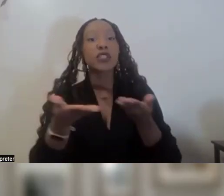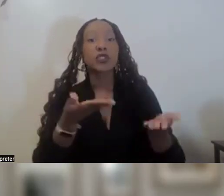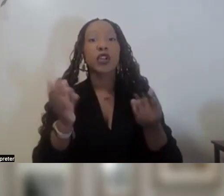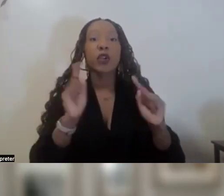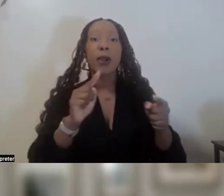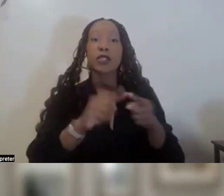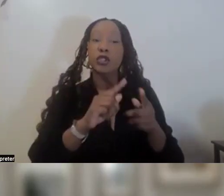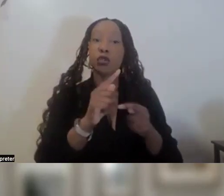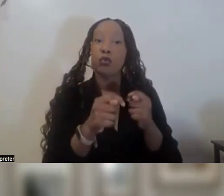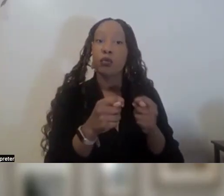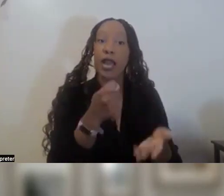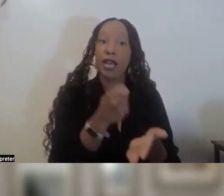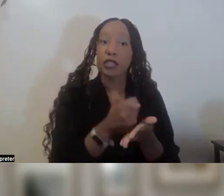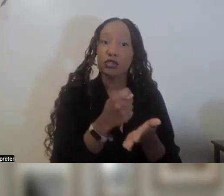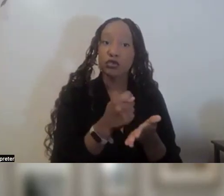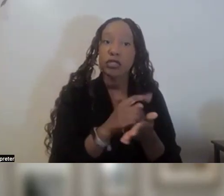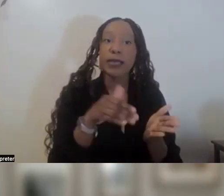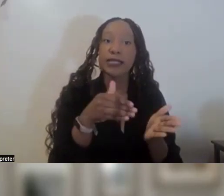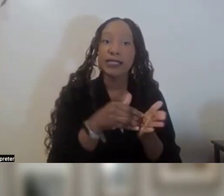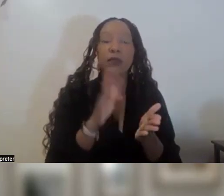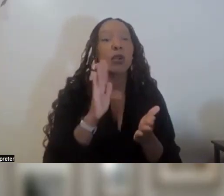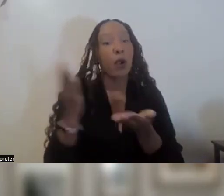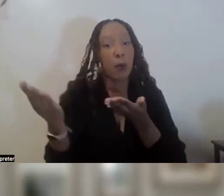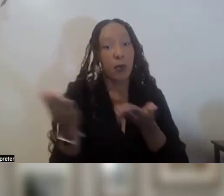like the DCSC. That's where we'll bring them.